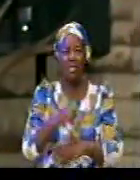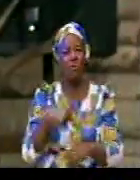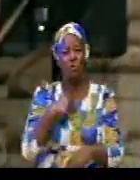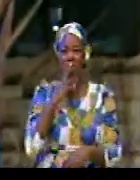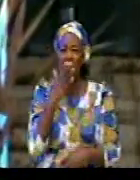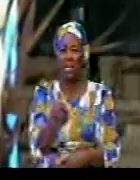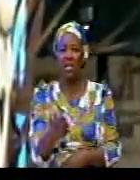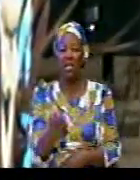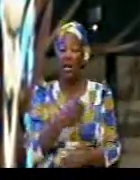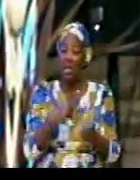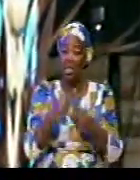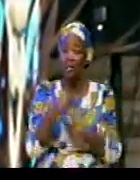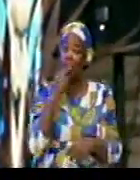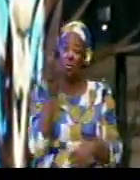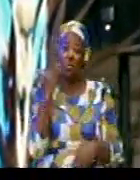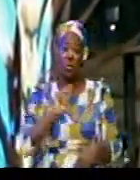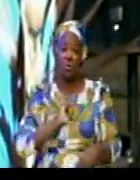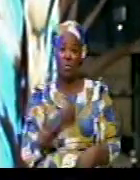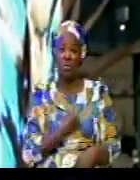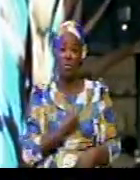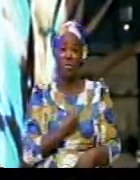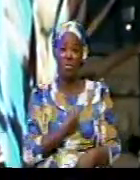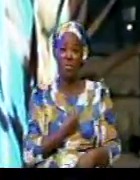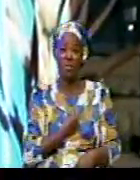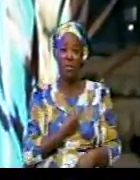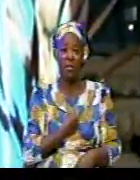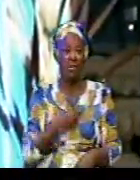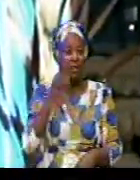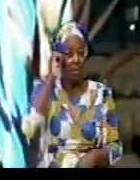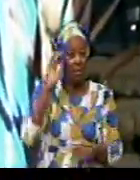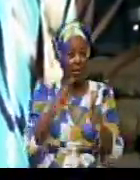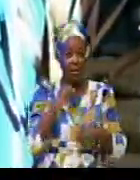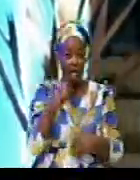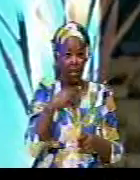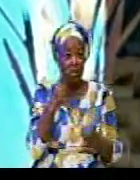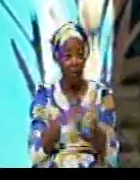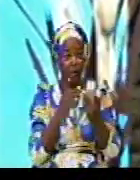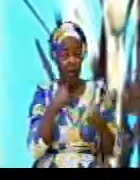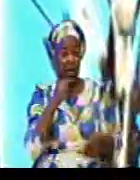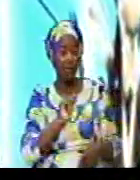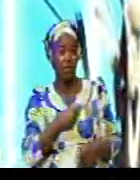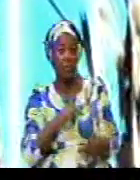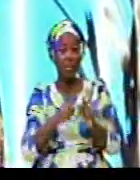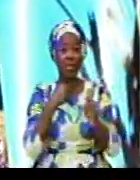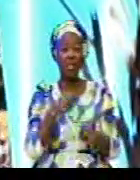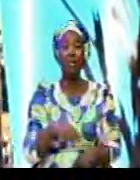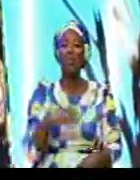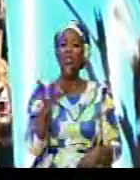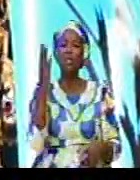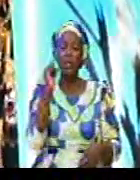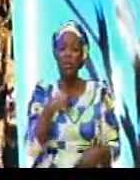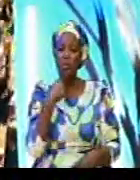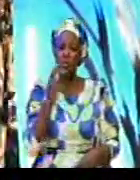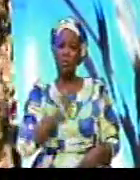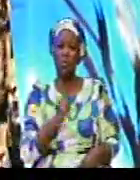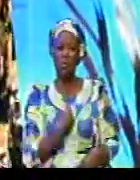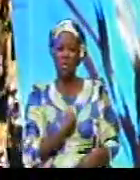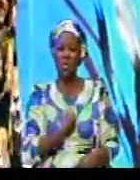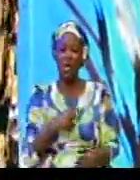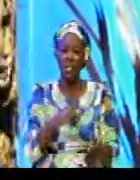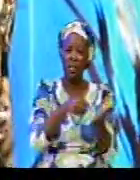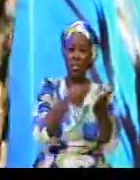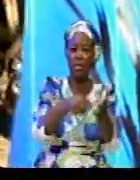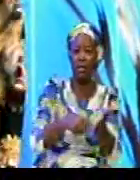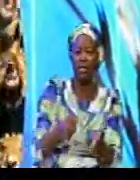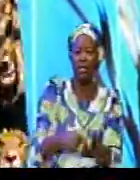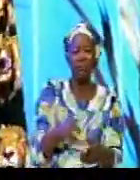divine touch meetings. 6 days were there. And they told us. He didn't say, the Bible tells us. He